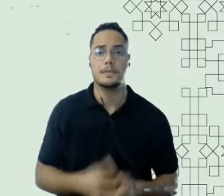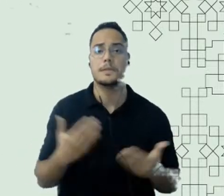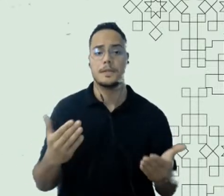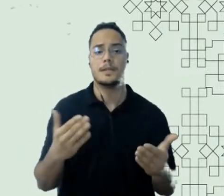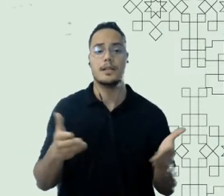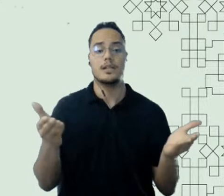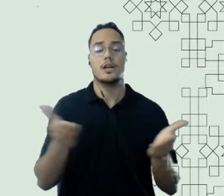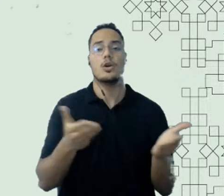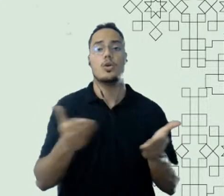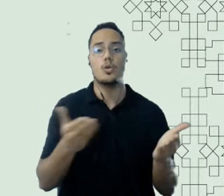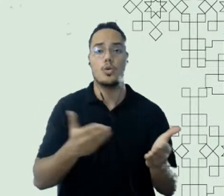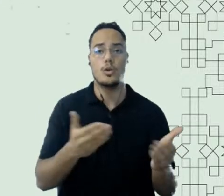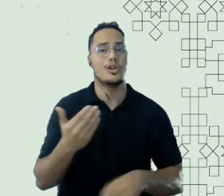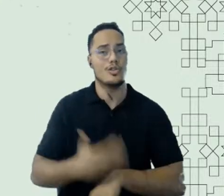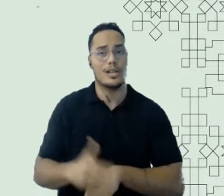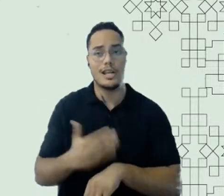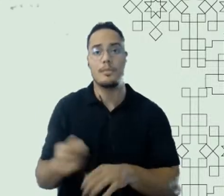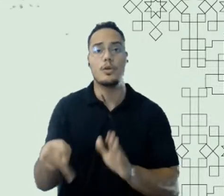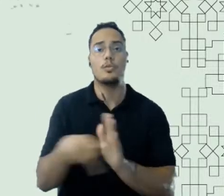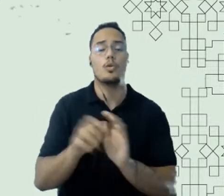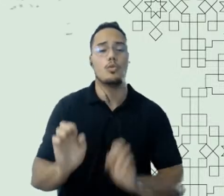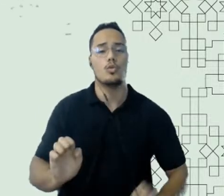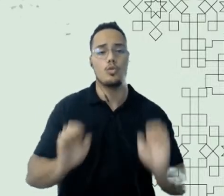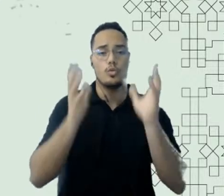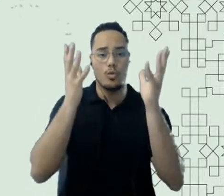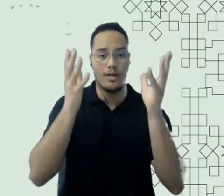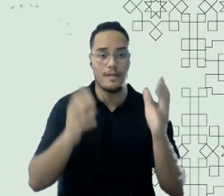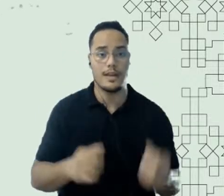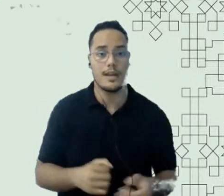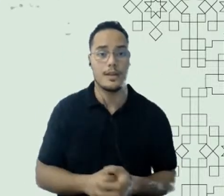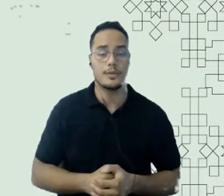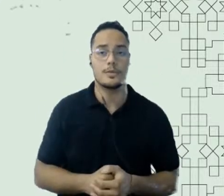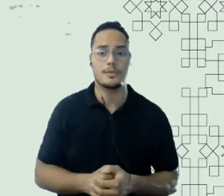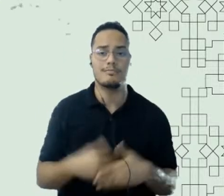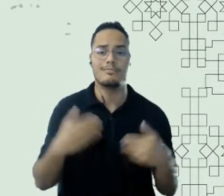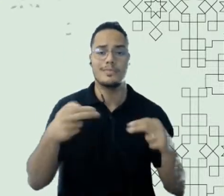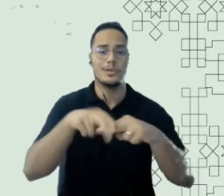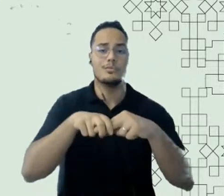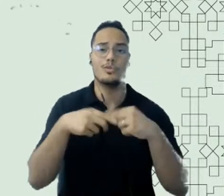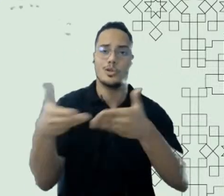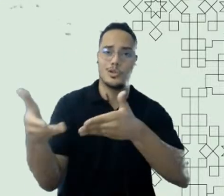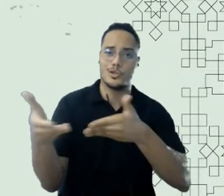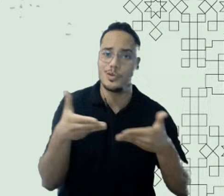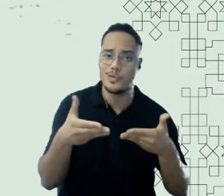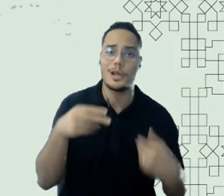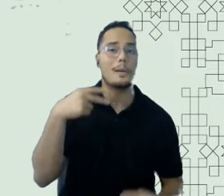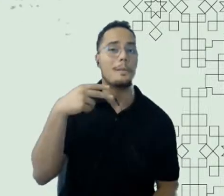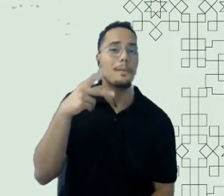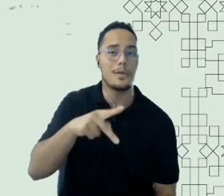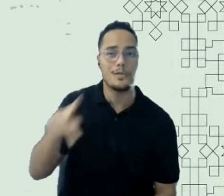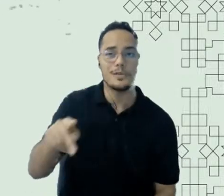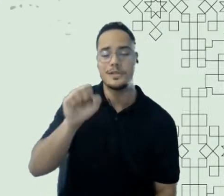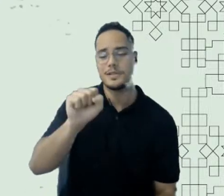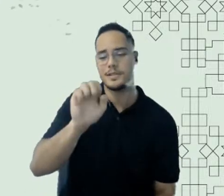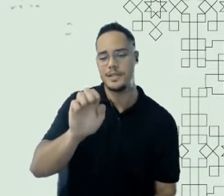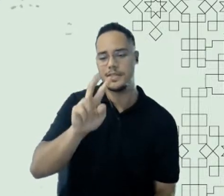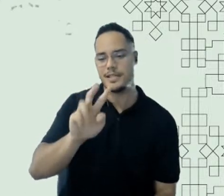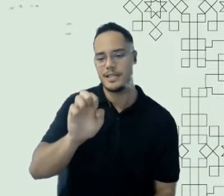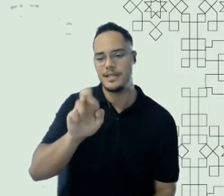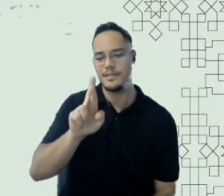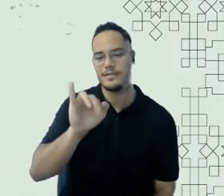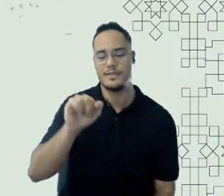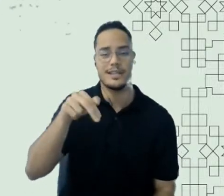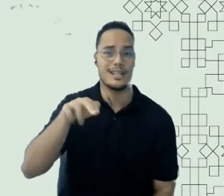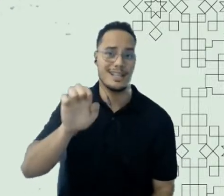invited Professor Séverine to be with us, because she's a specialist on the directive. She has written